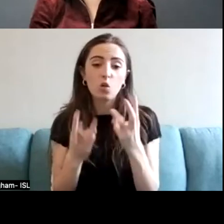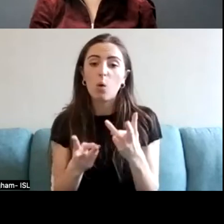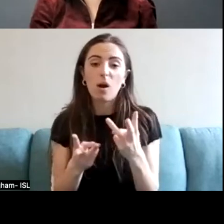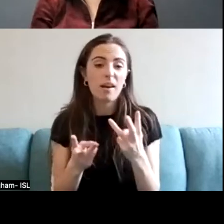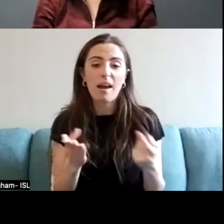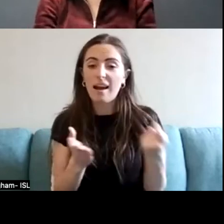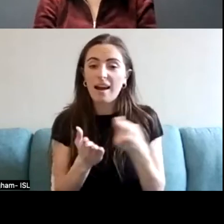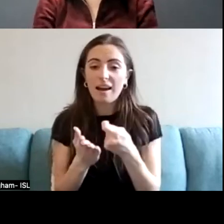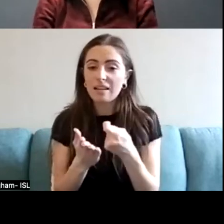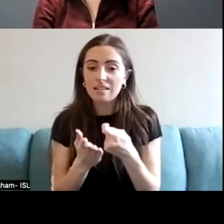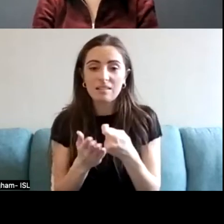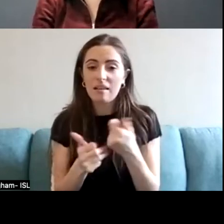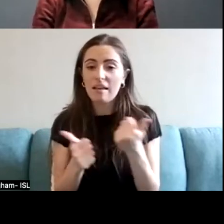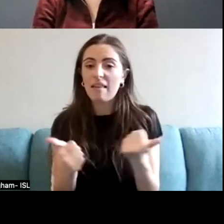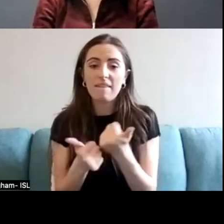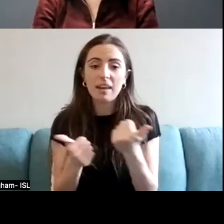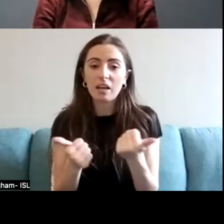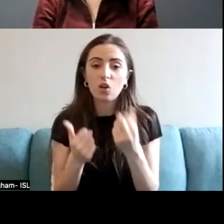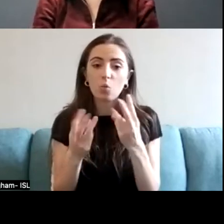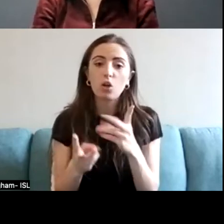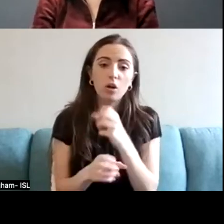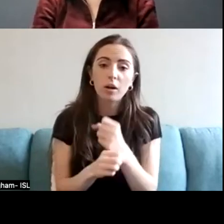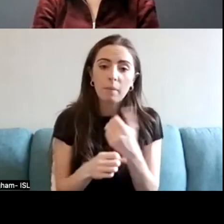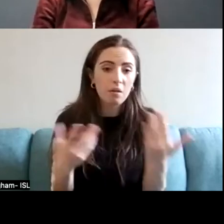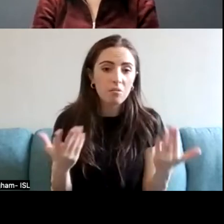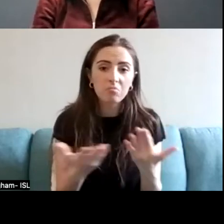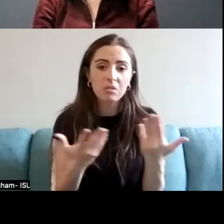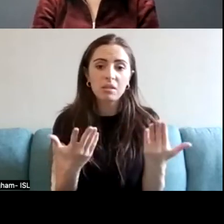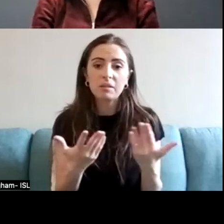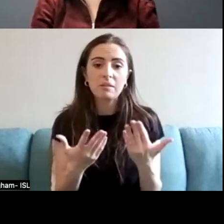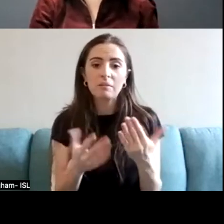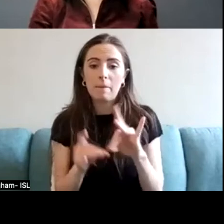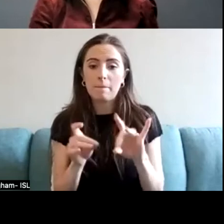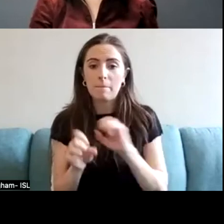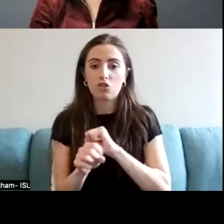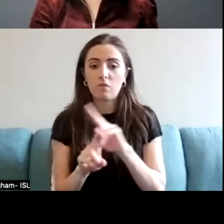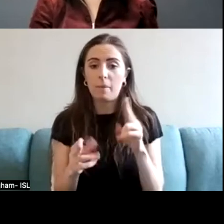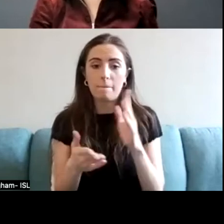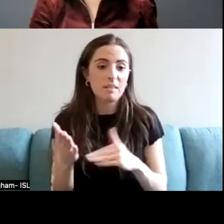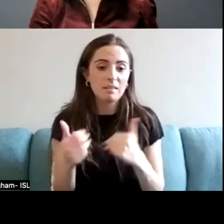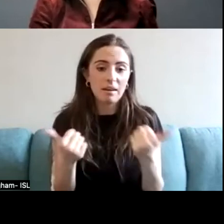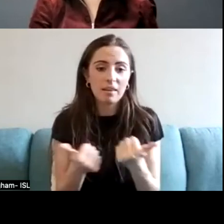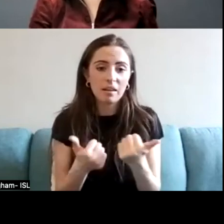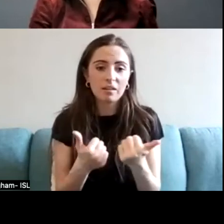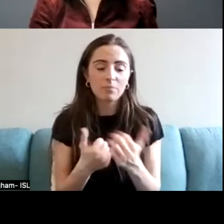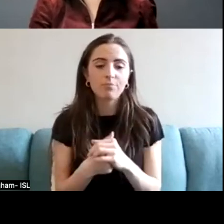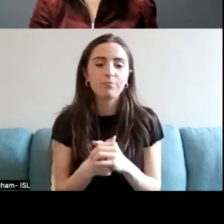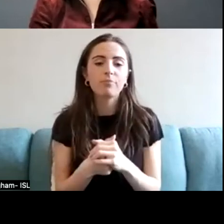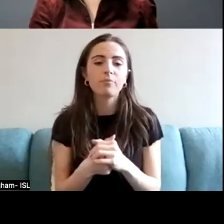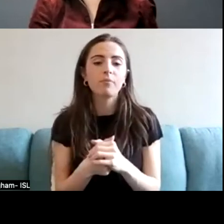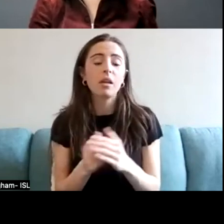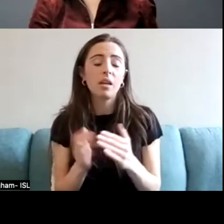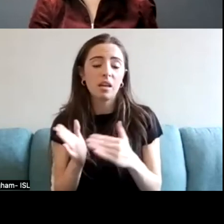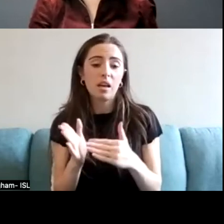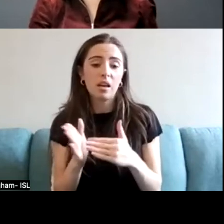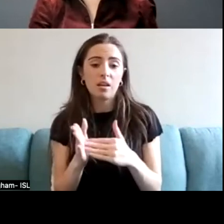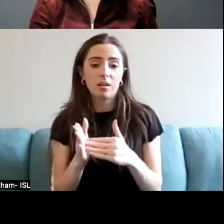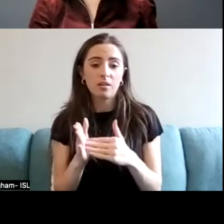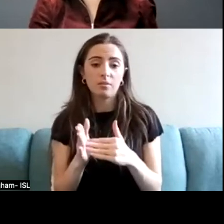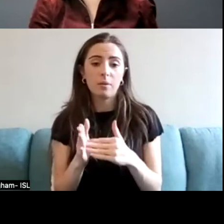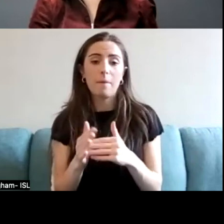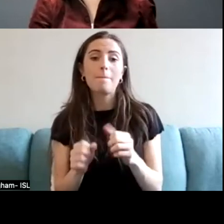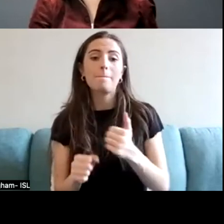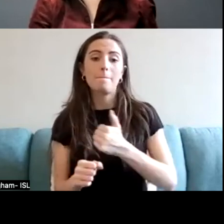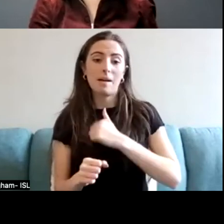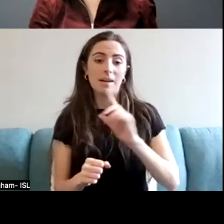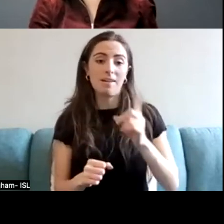what we've been discussing today? Make sure that I haven't missed anything. Sure, yeah. I mean, just my advice